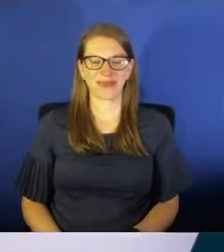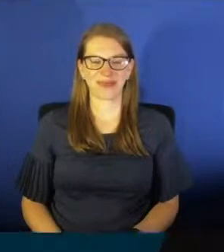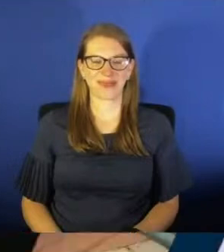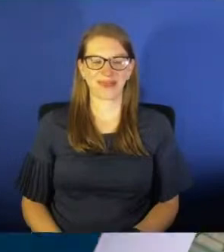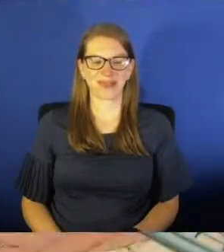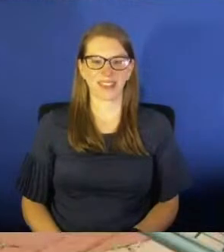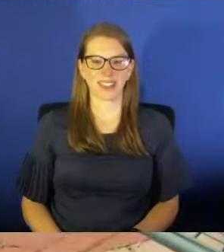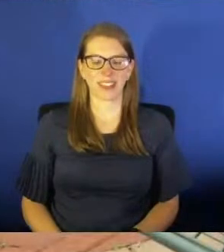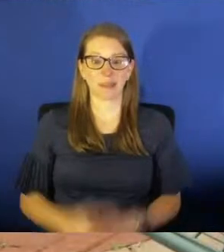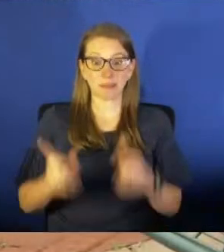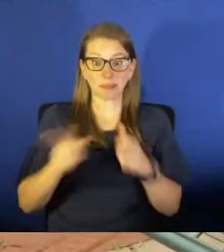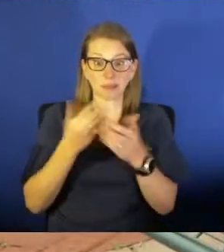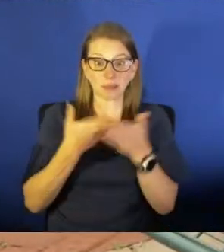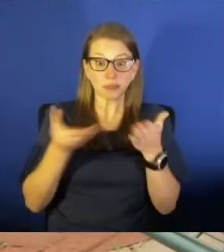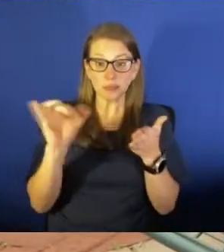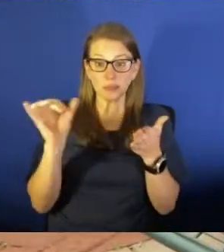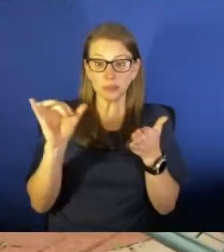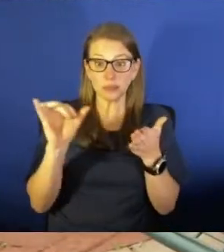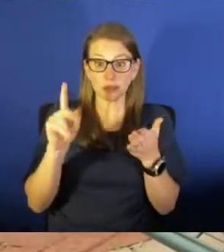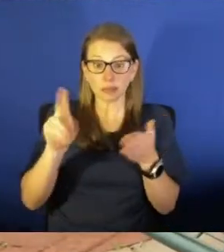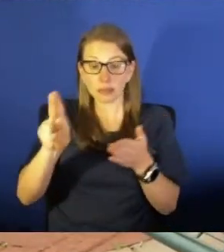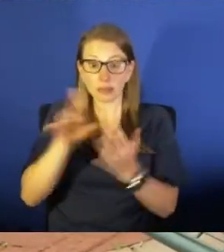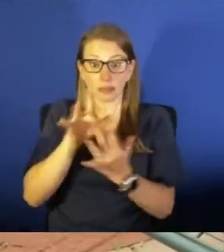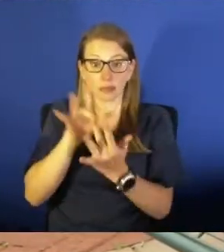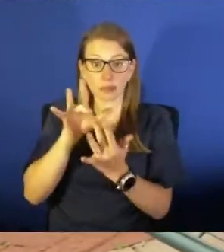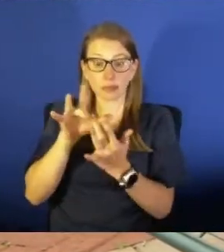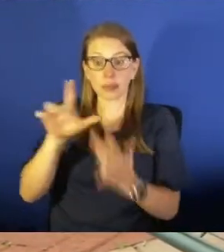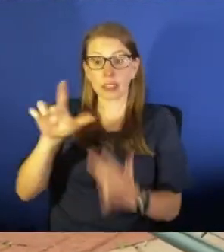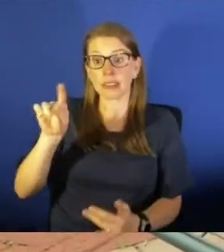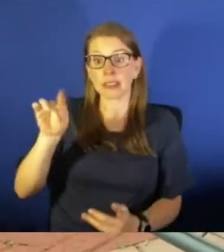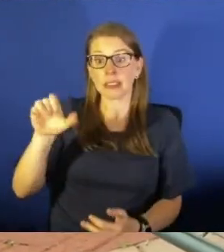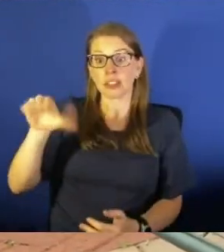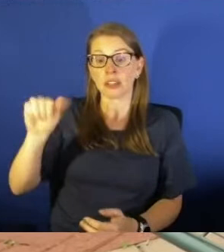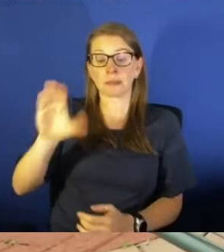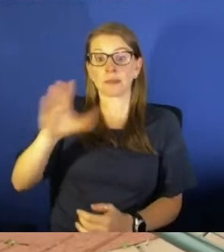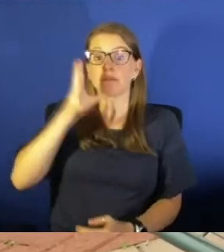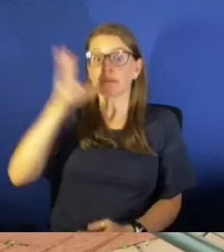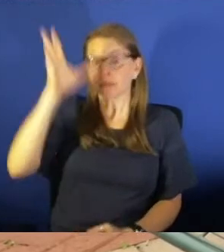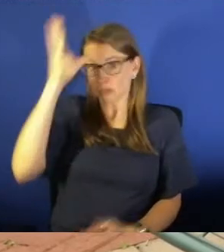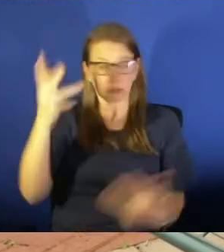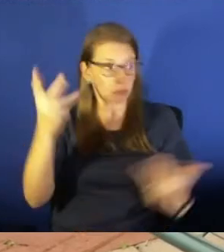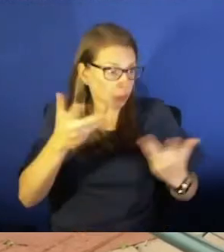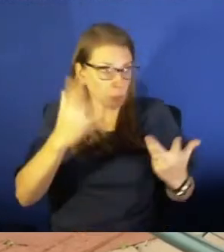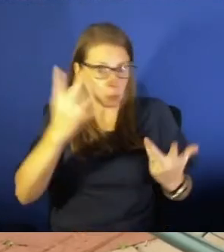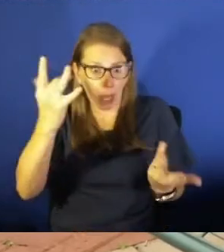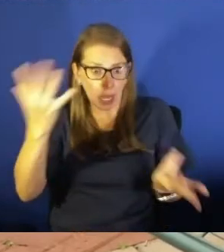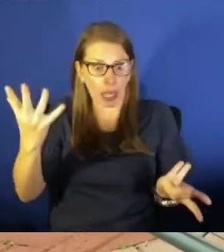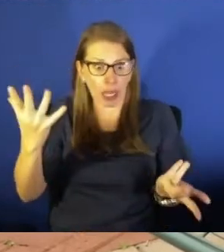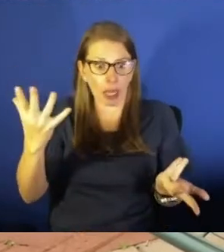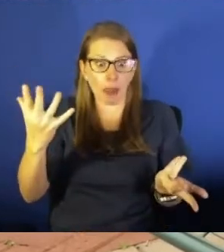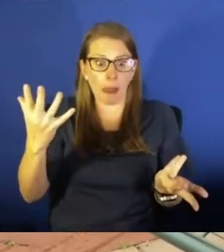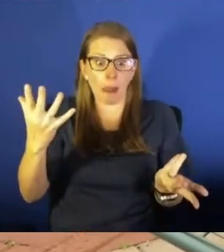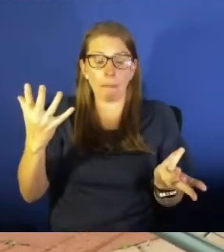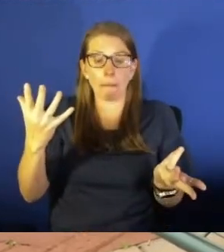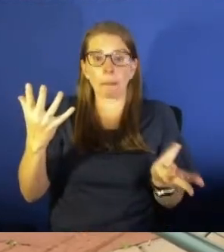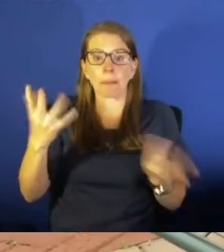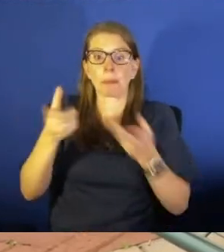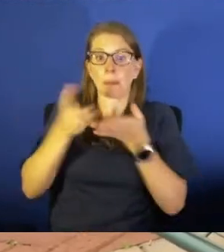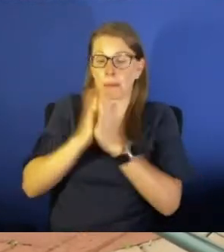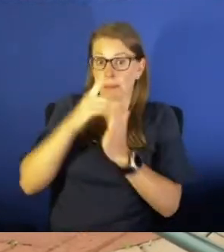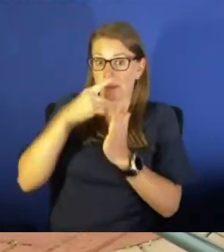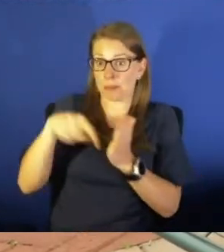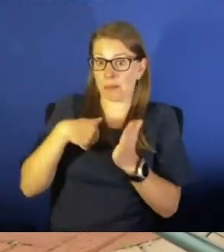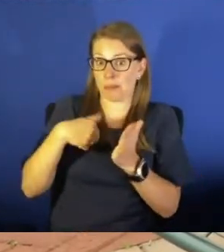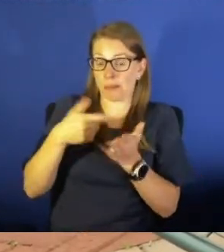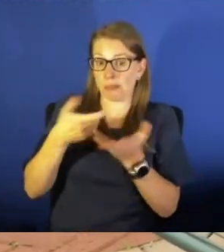first thing is like, can you get in contact with Leticia's parents? And I was like, what? Why? They were asking me if I could, and I asked them no, why?